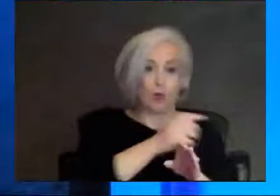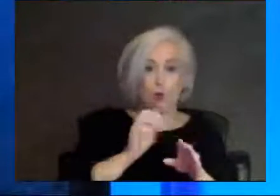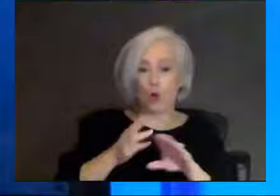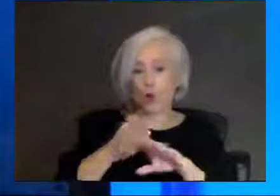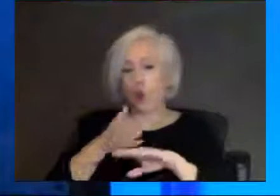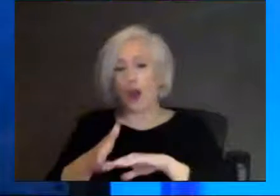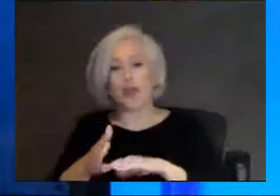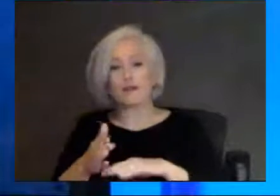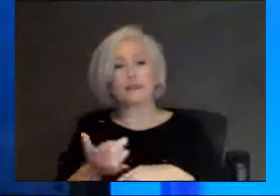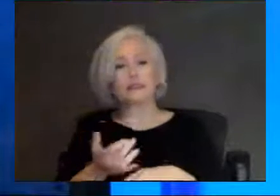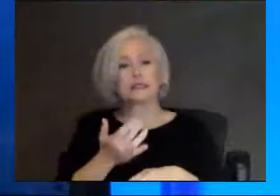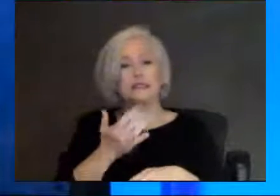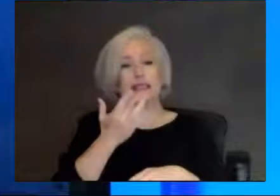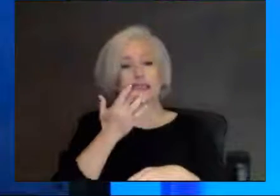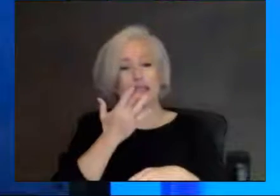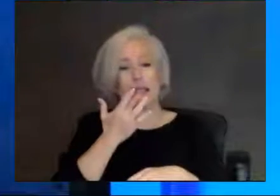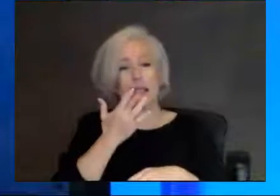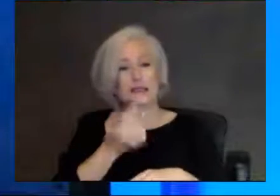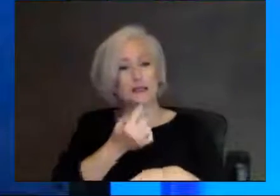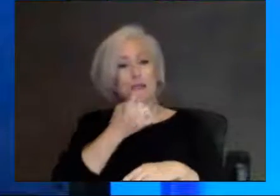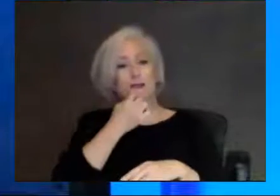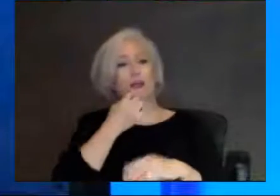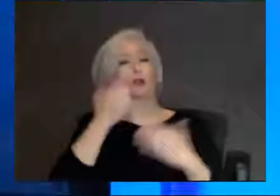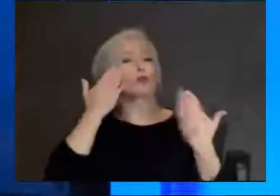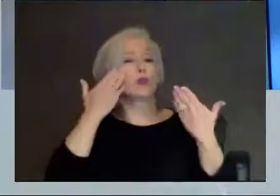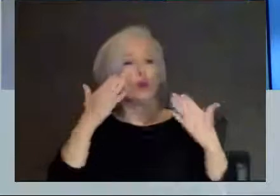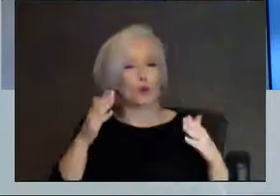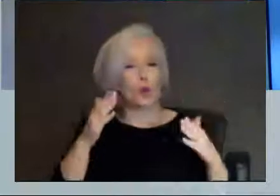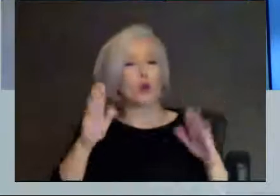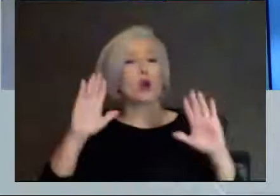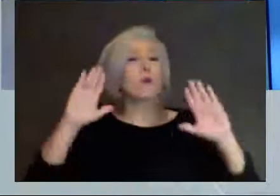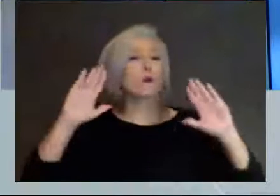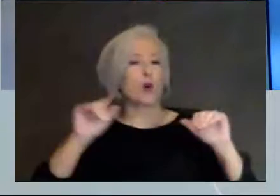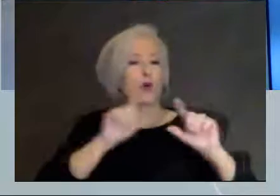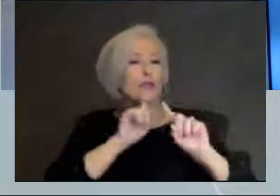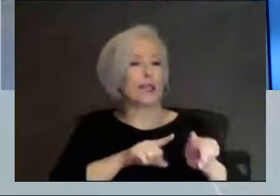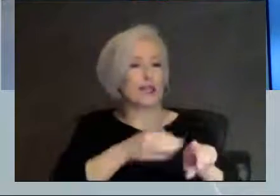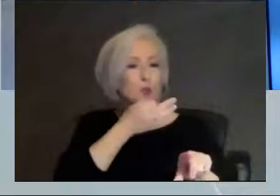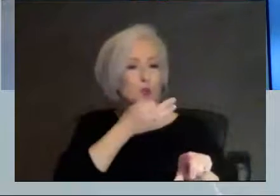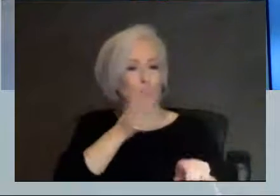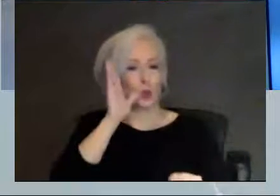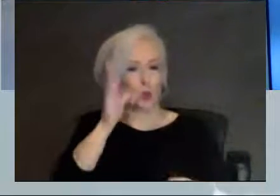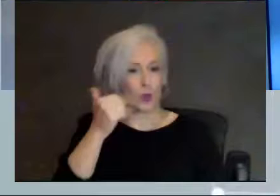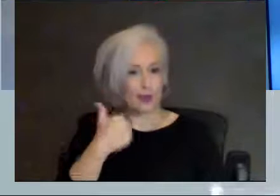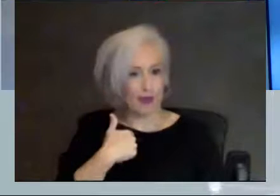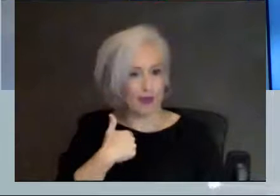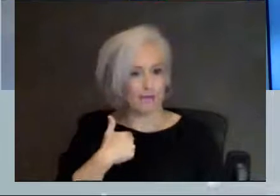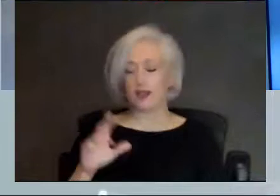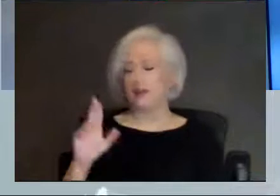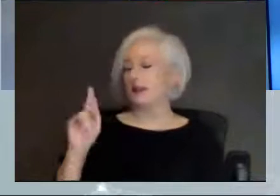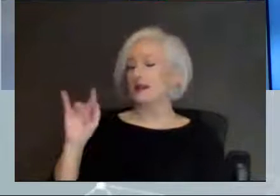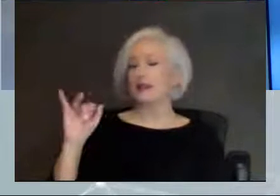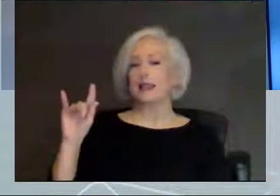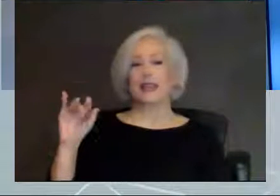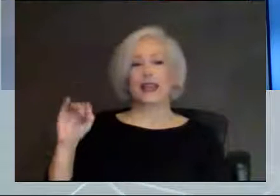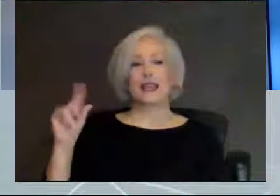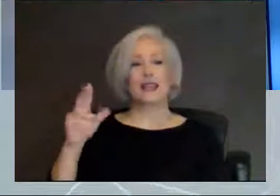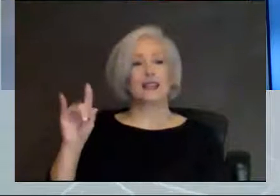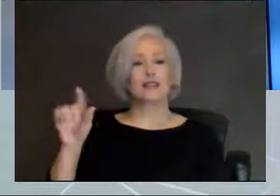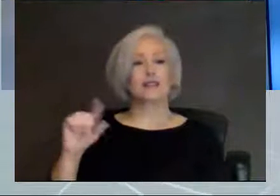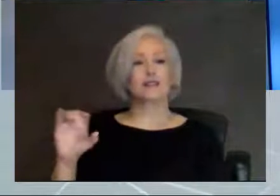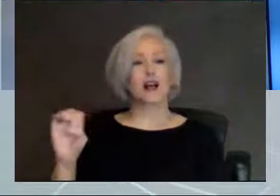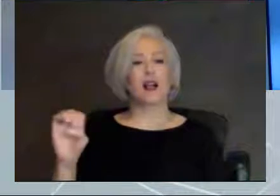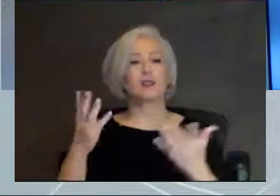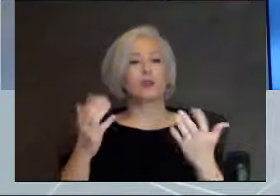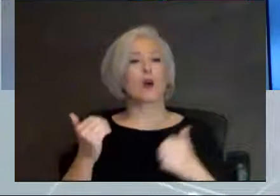we'll have the answers soon about these questions. Amy Capsalis has a follow-up question. Mm-hmm. She wants to know, why do you think